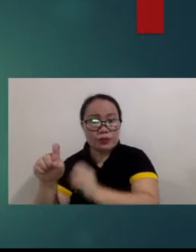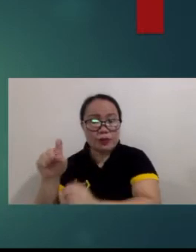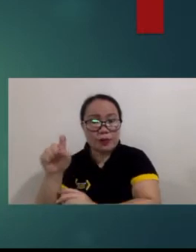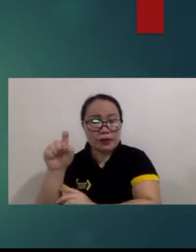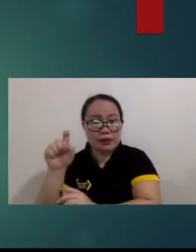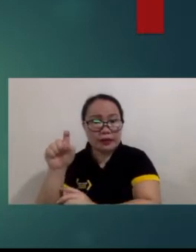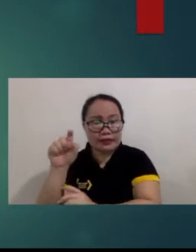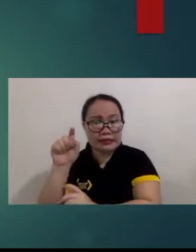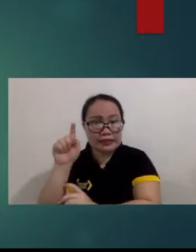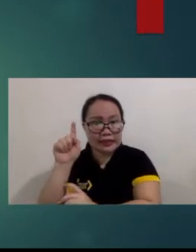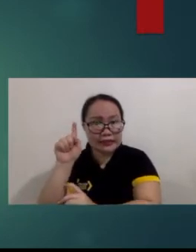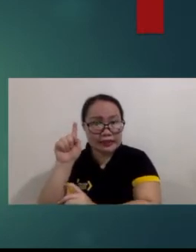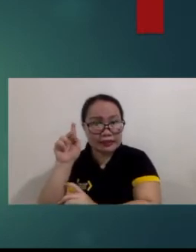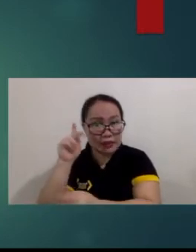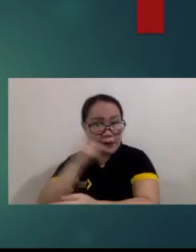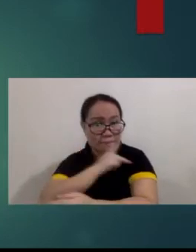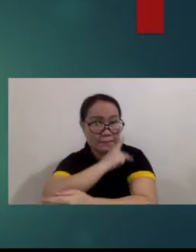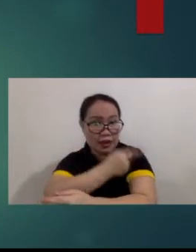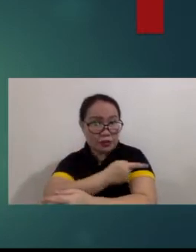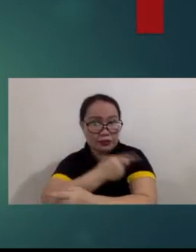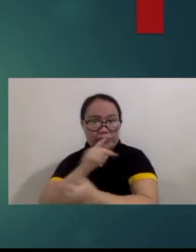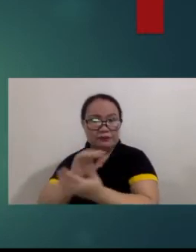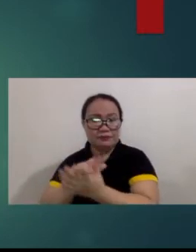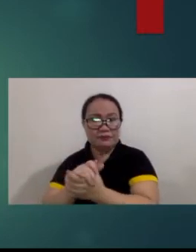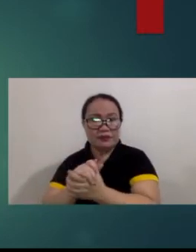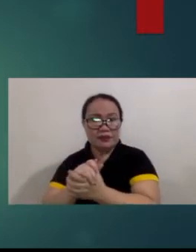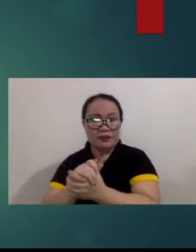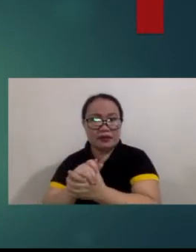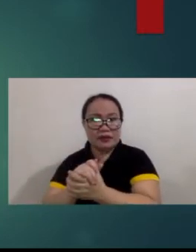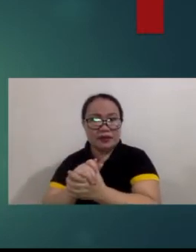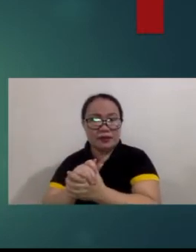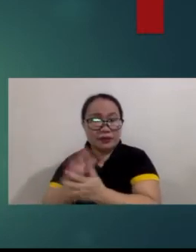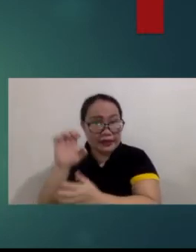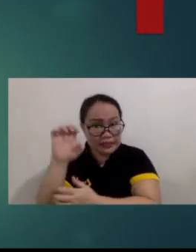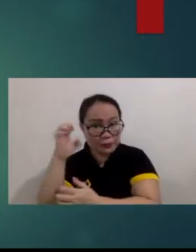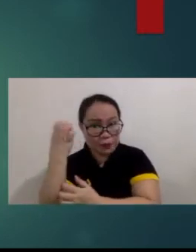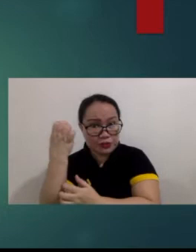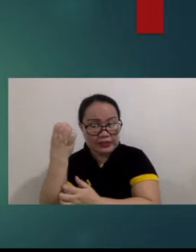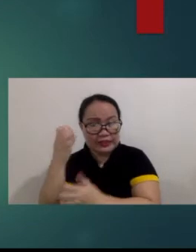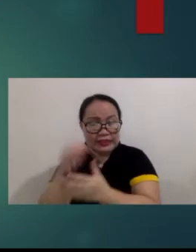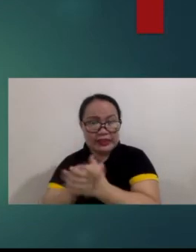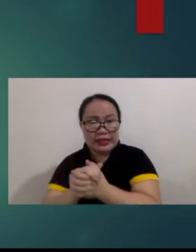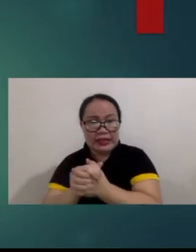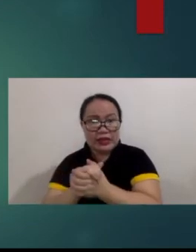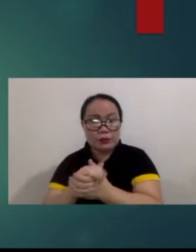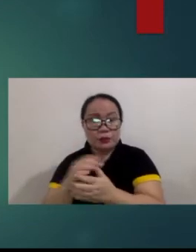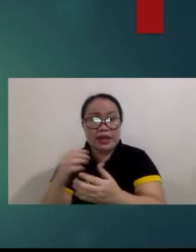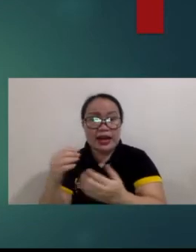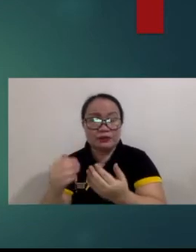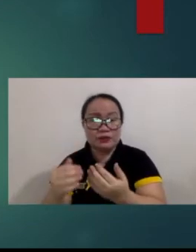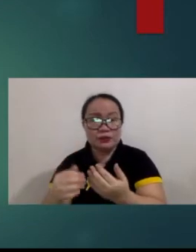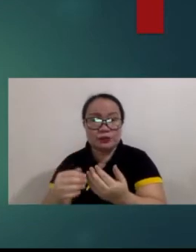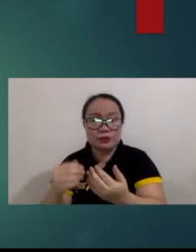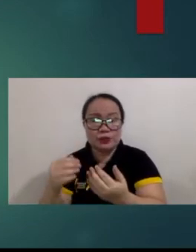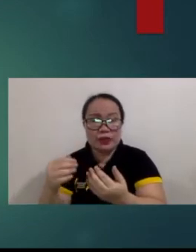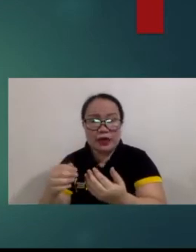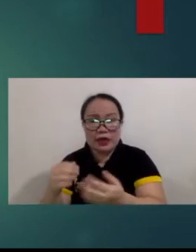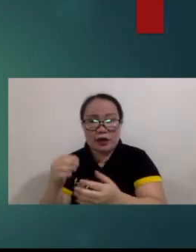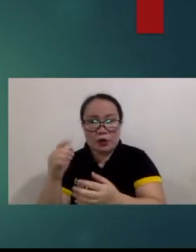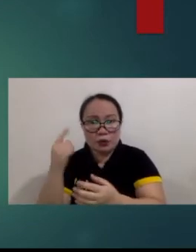no indicated power or exponent. We have